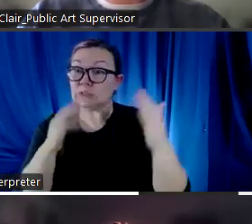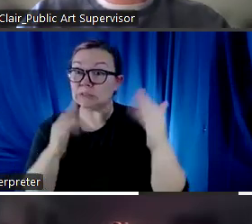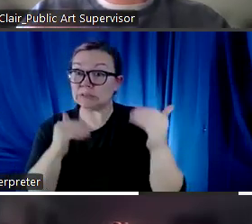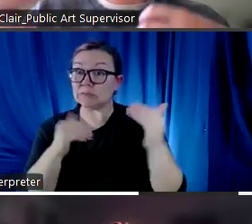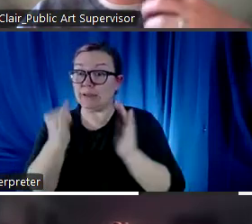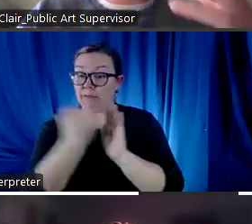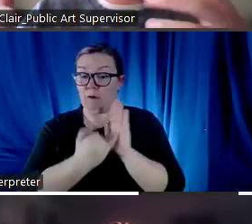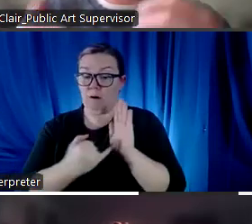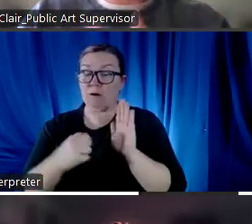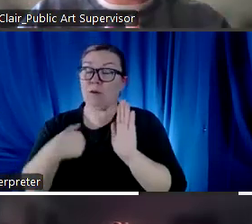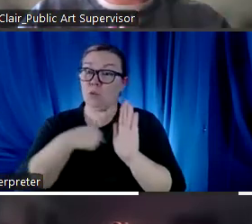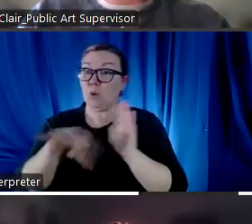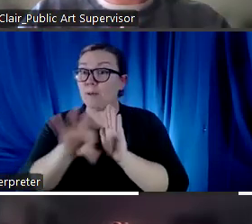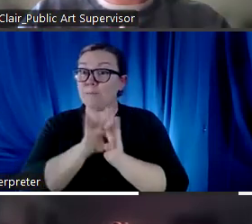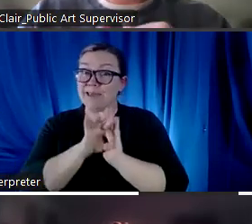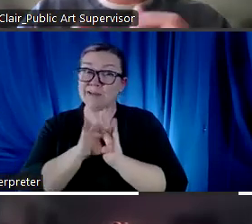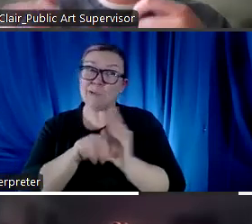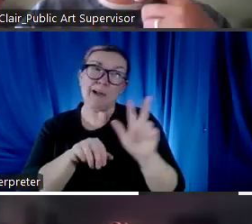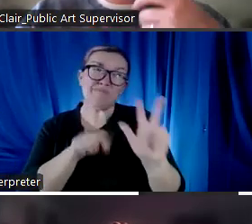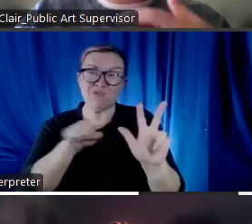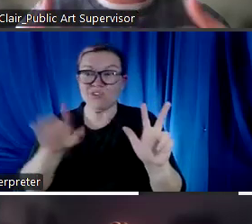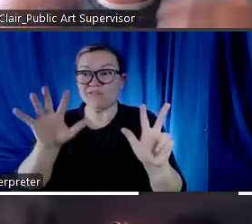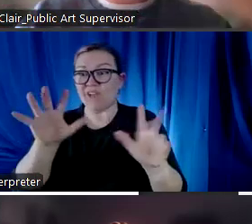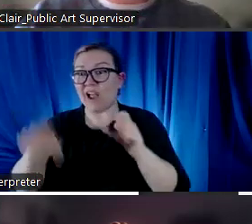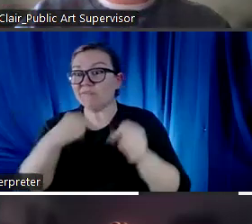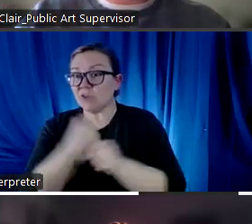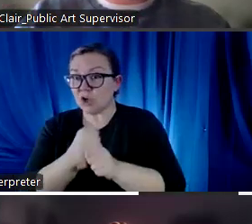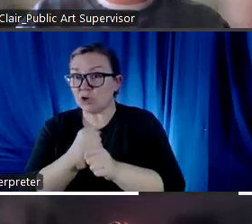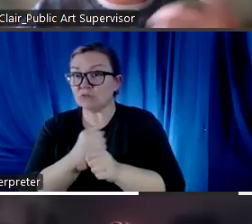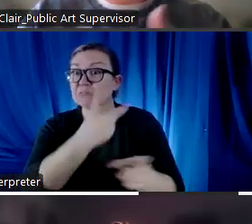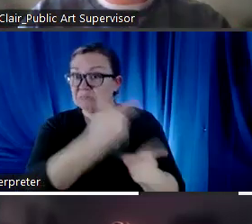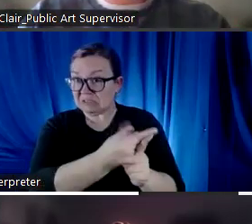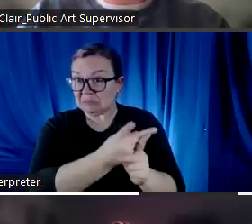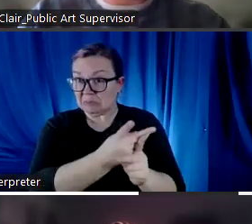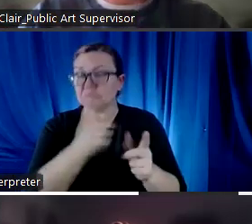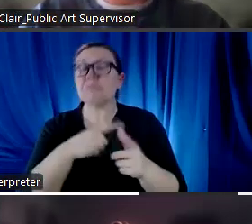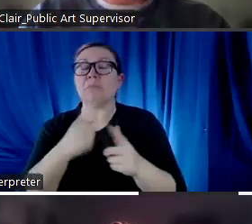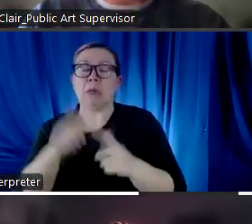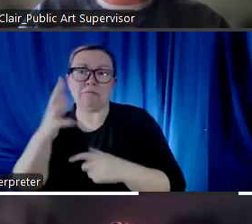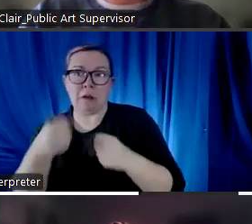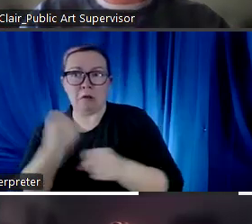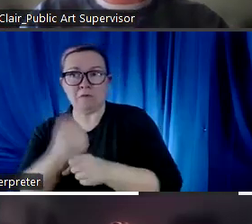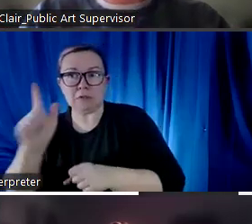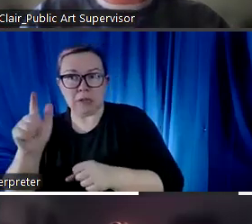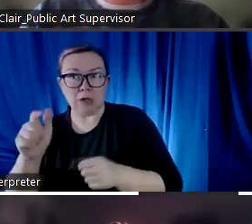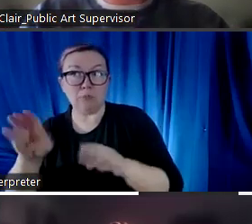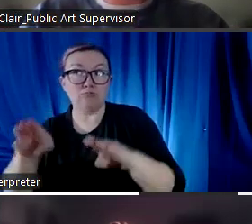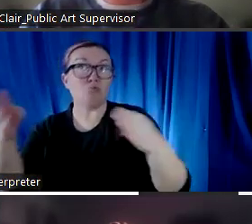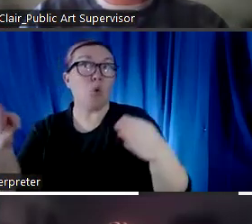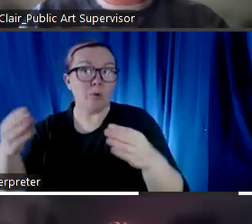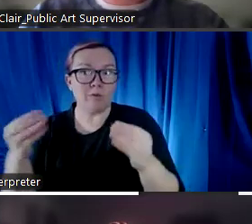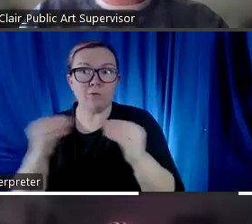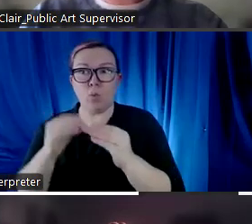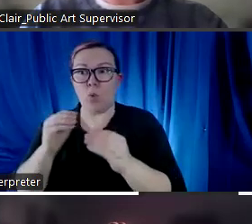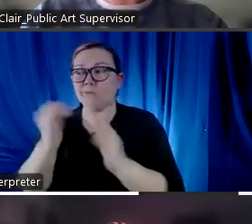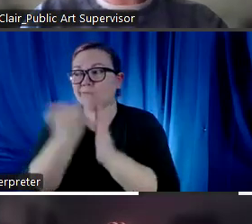for this round will be up maybe 3 to 5 years, but then we'll open the opportunity again for new artistic expression in the